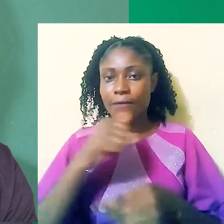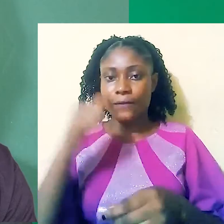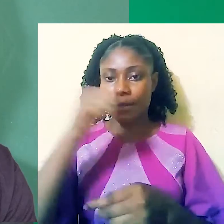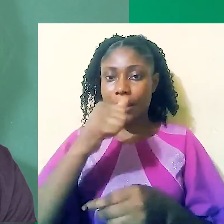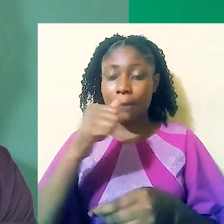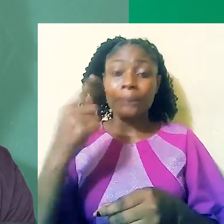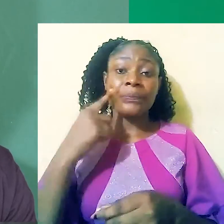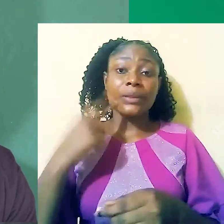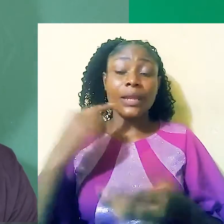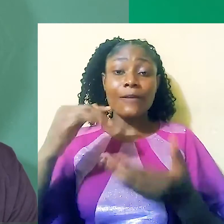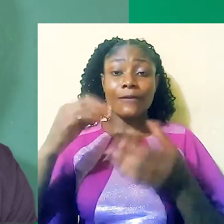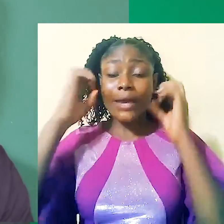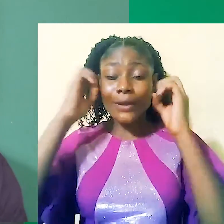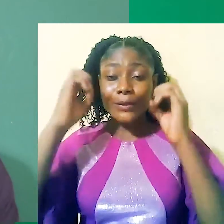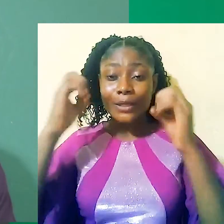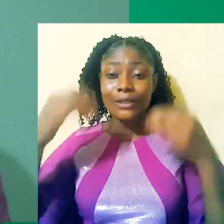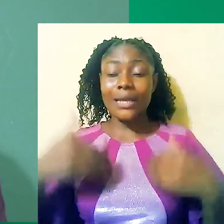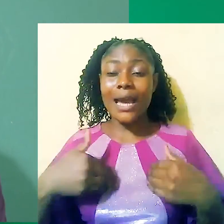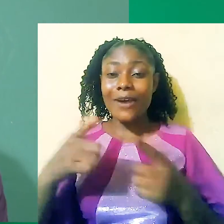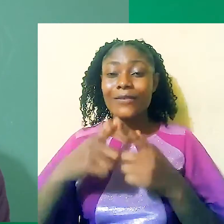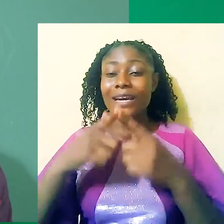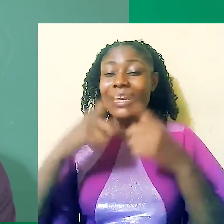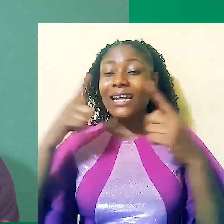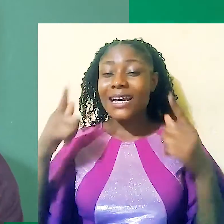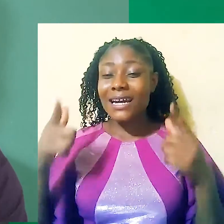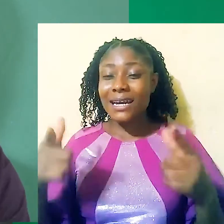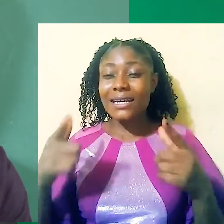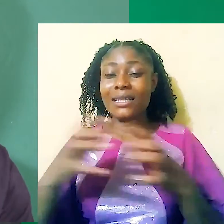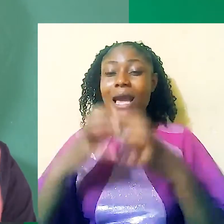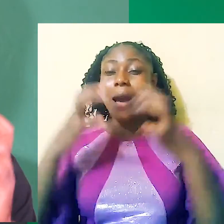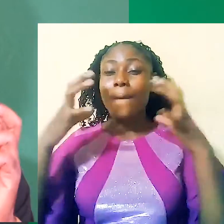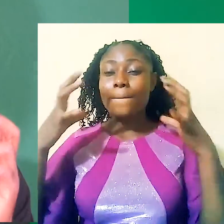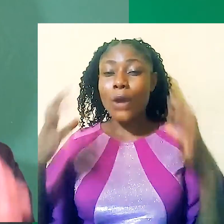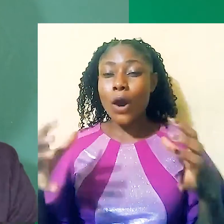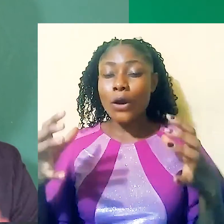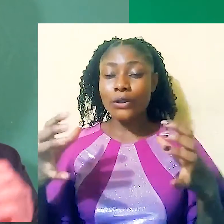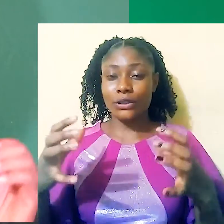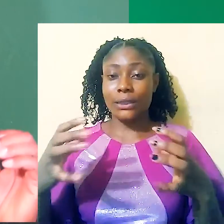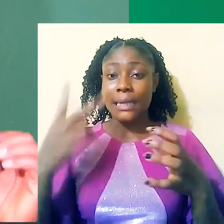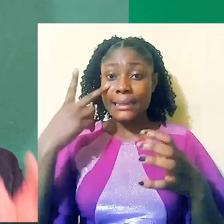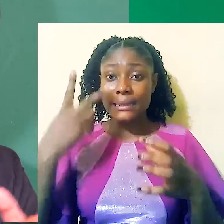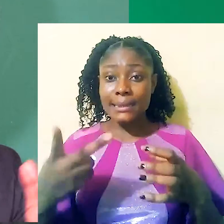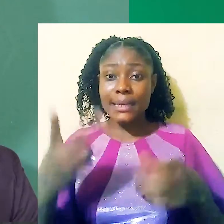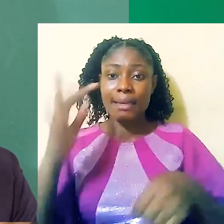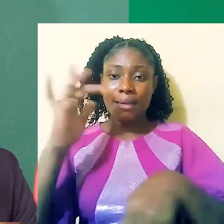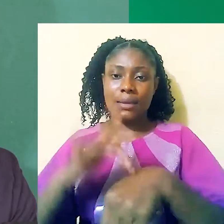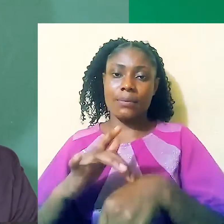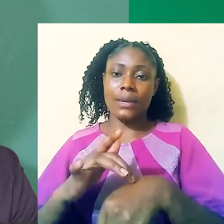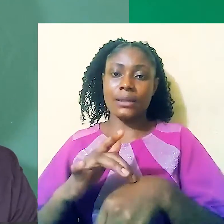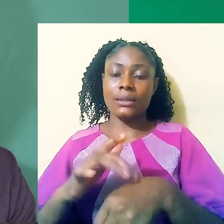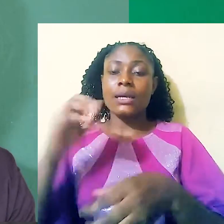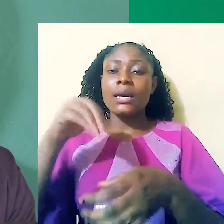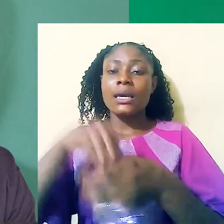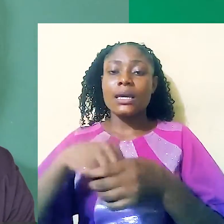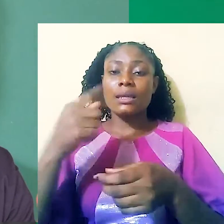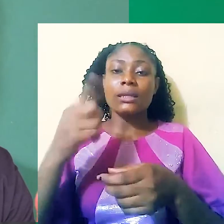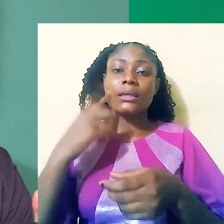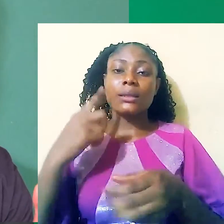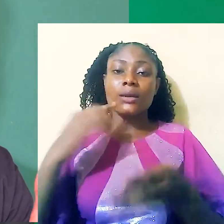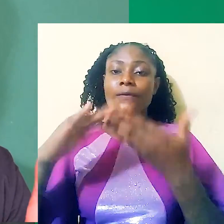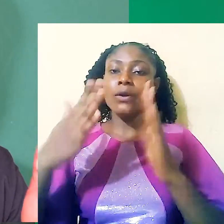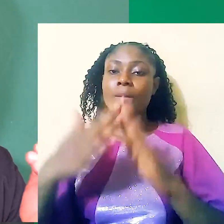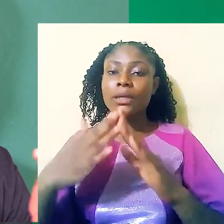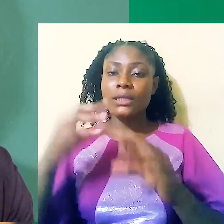sign languages in Africa. Deaf education has had much obvious